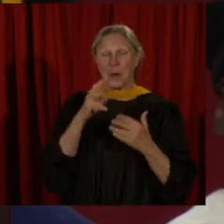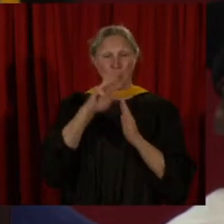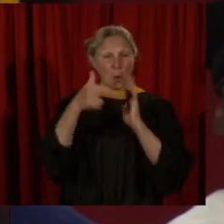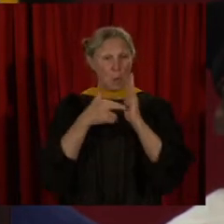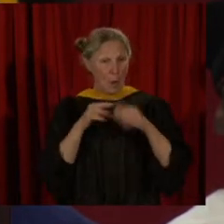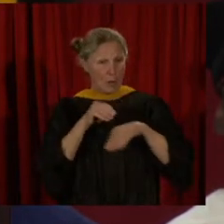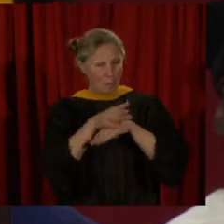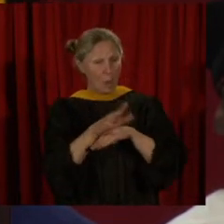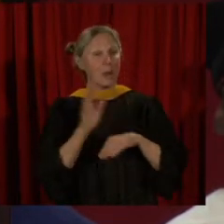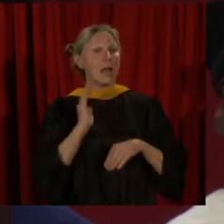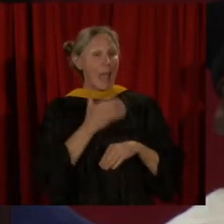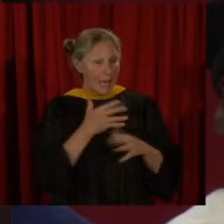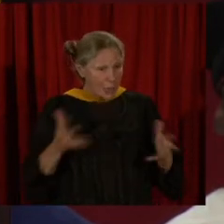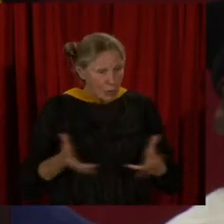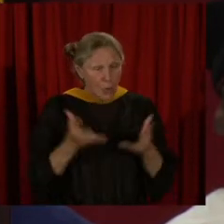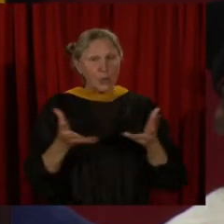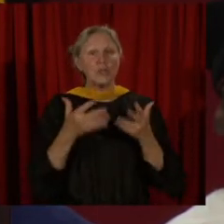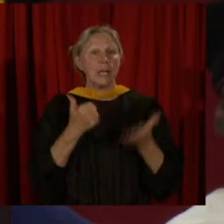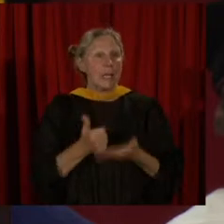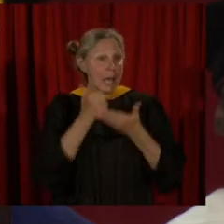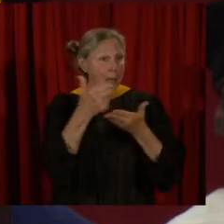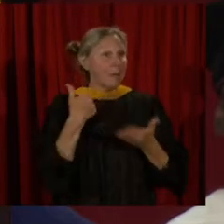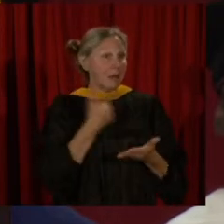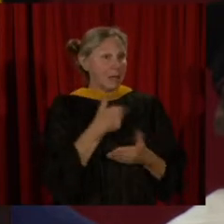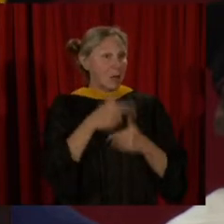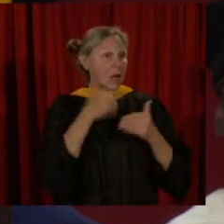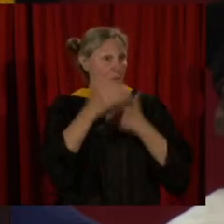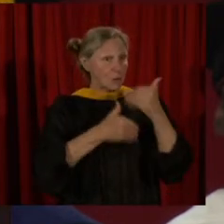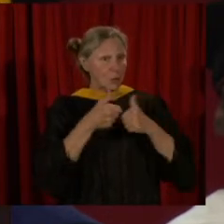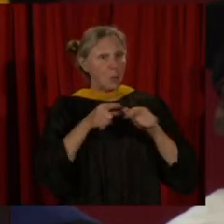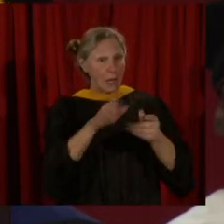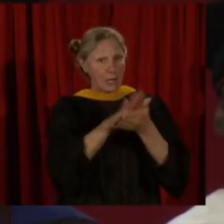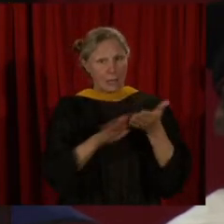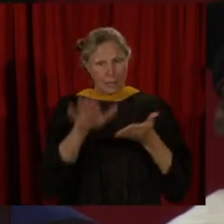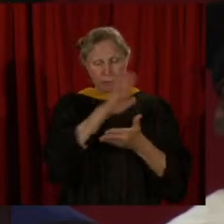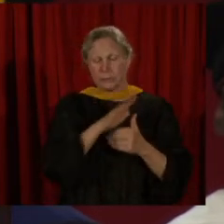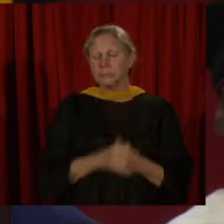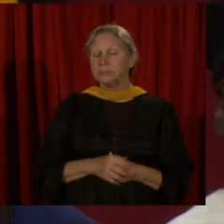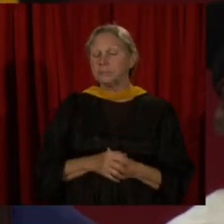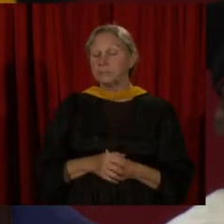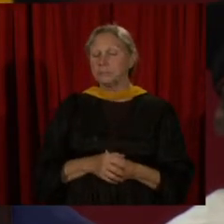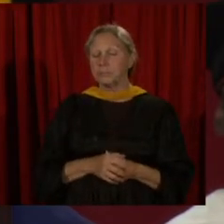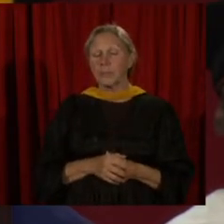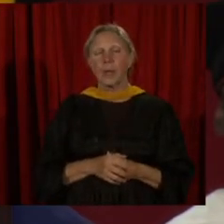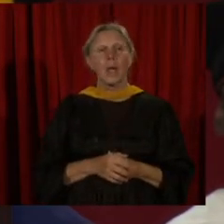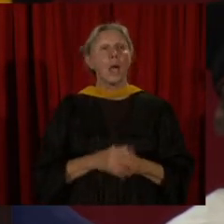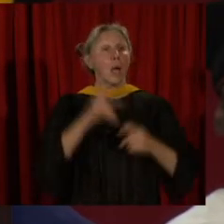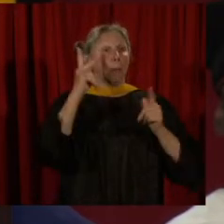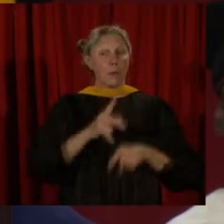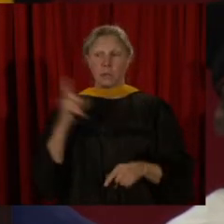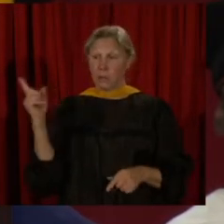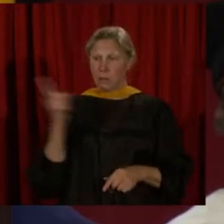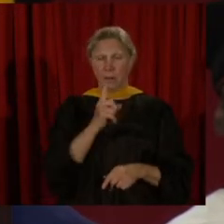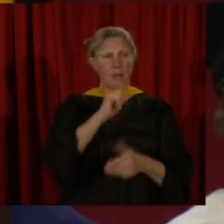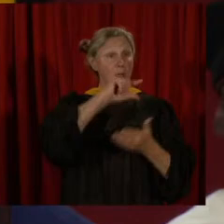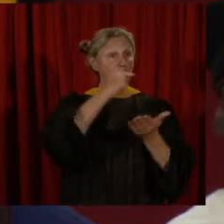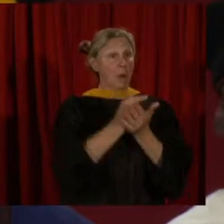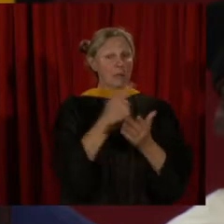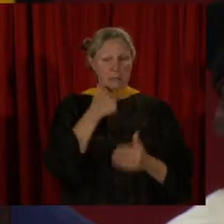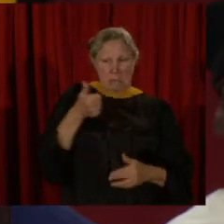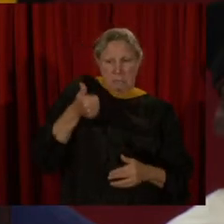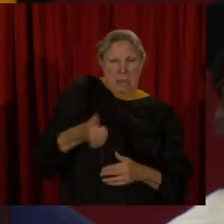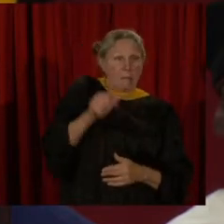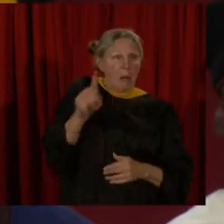in shaping and encouraging our collegiate journeys. No one can graduate and walk across this stage by their